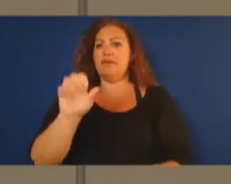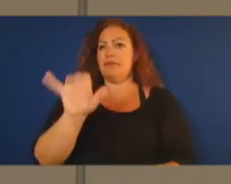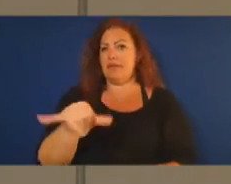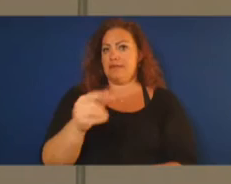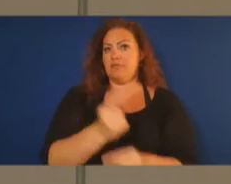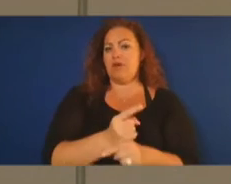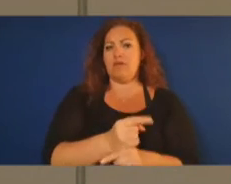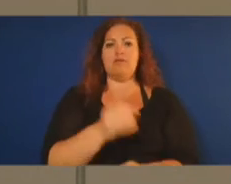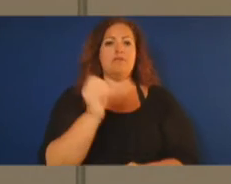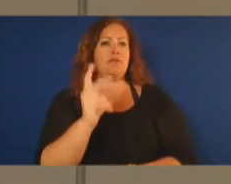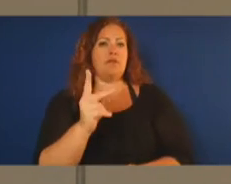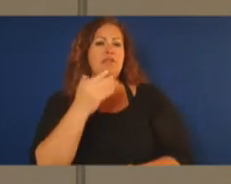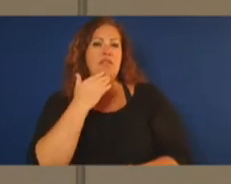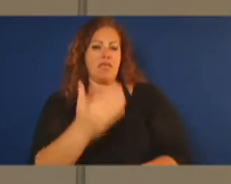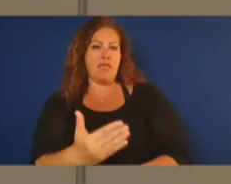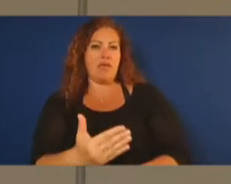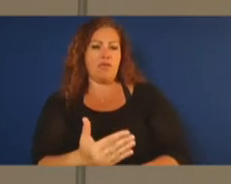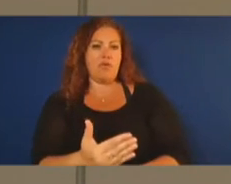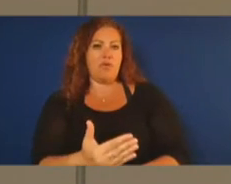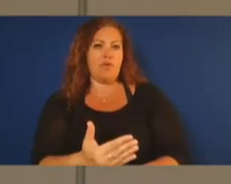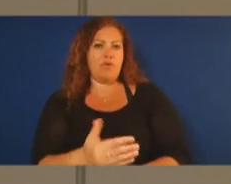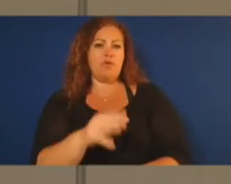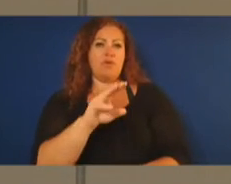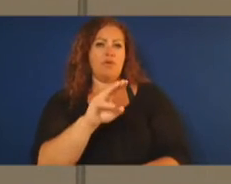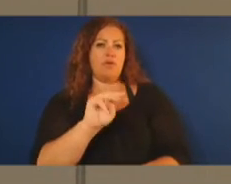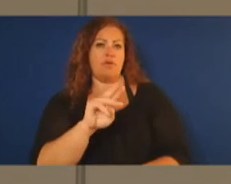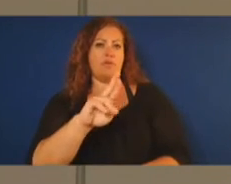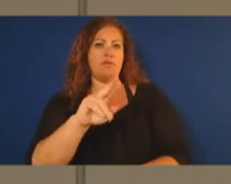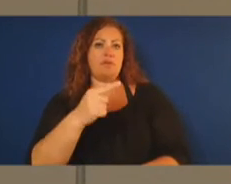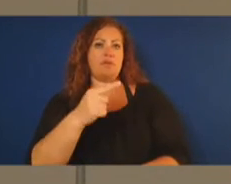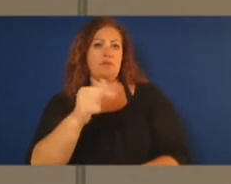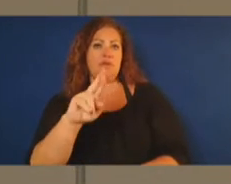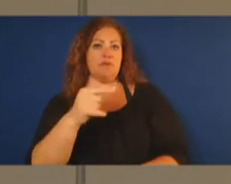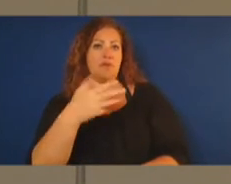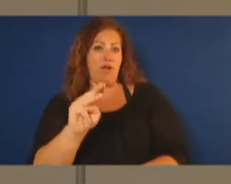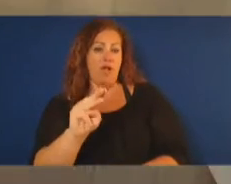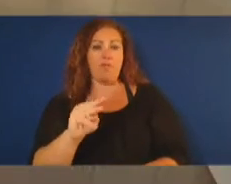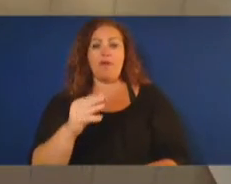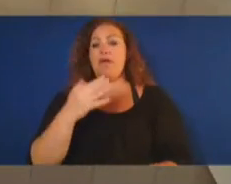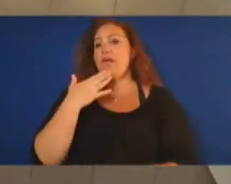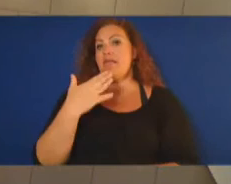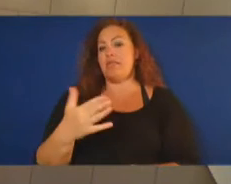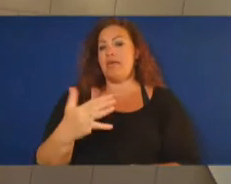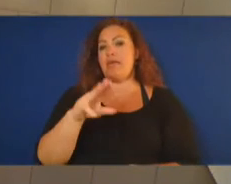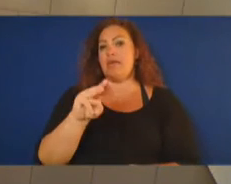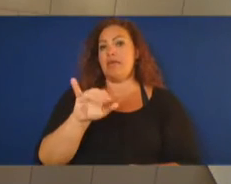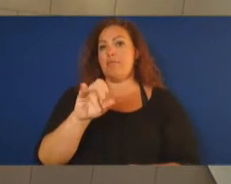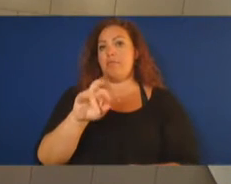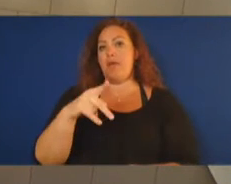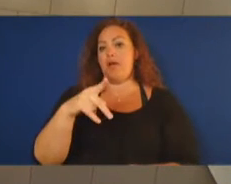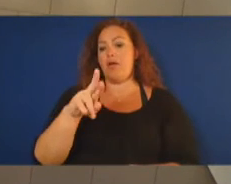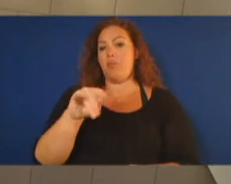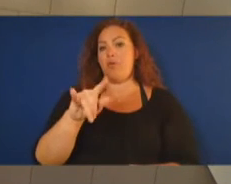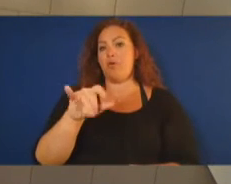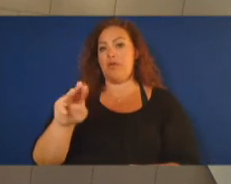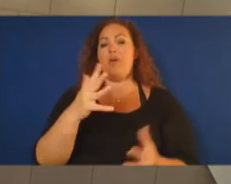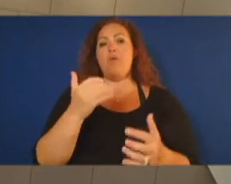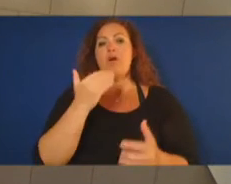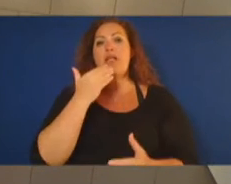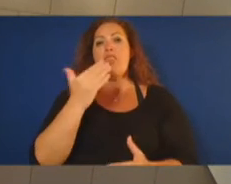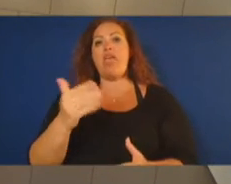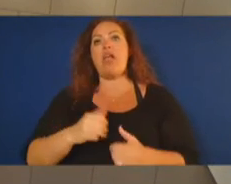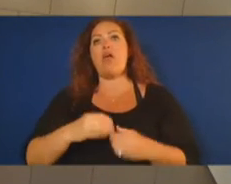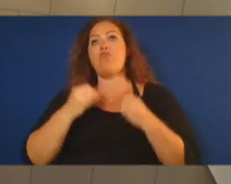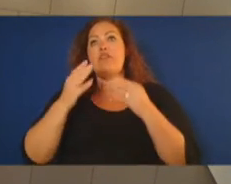right thank you um Mr Graham thank you uh um mayor protim um I want to thank the the residents and Chris for